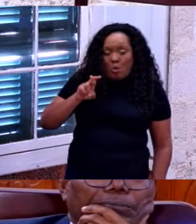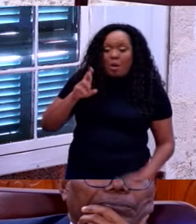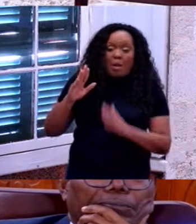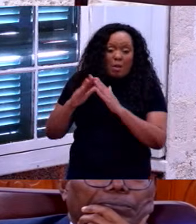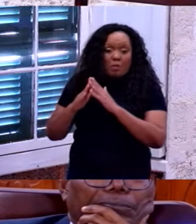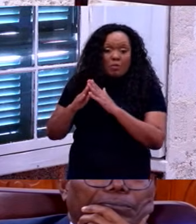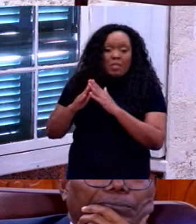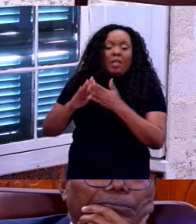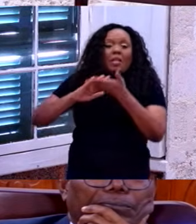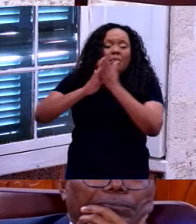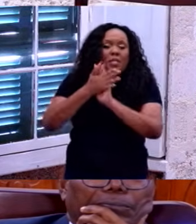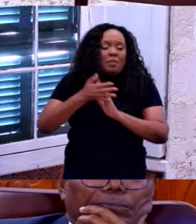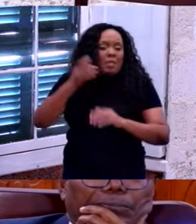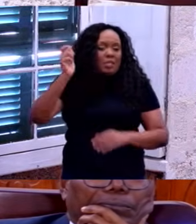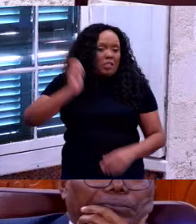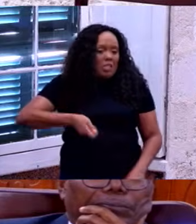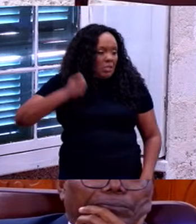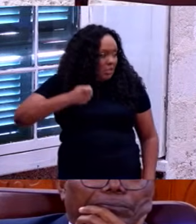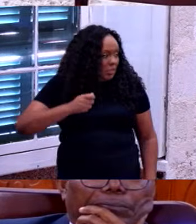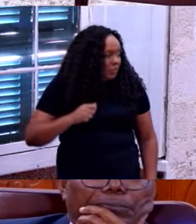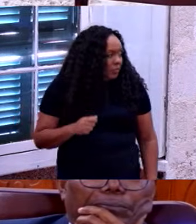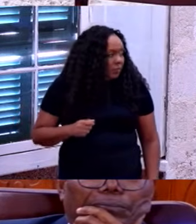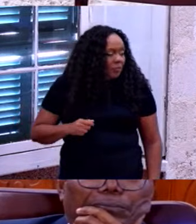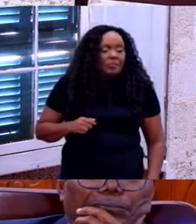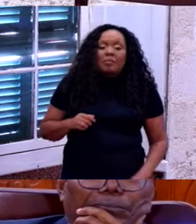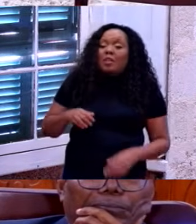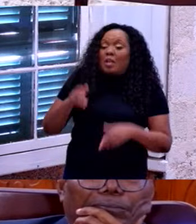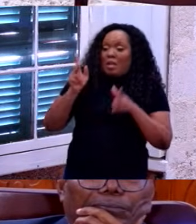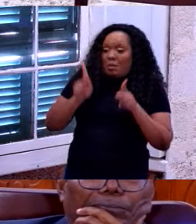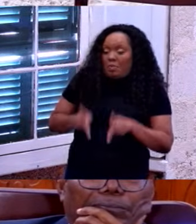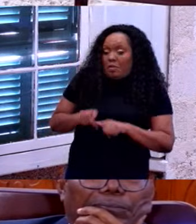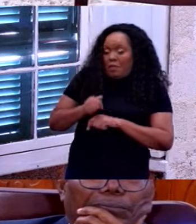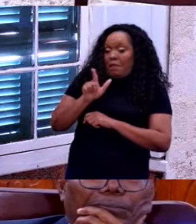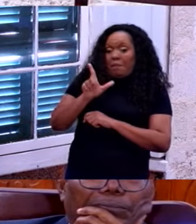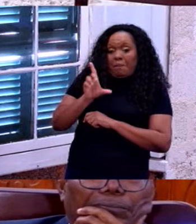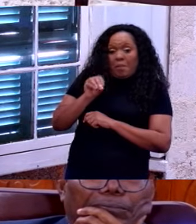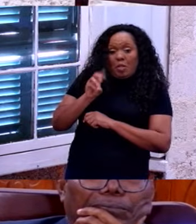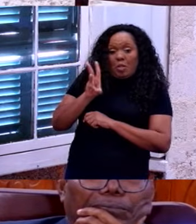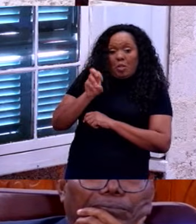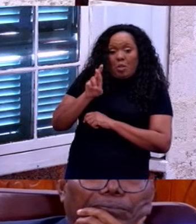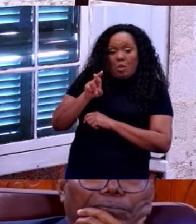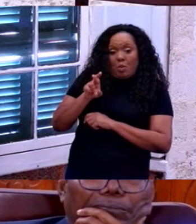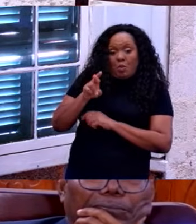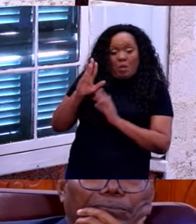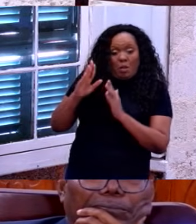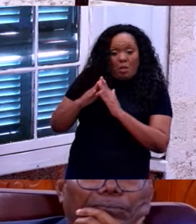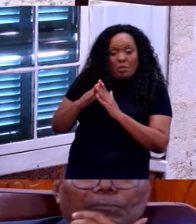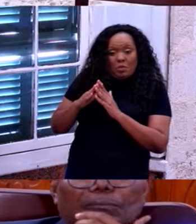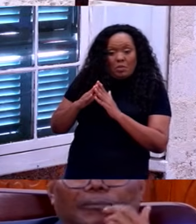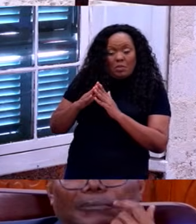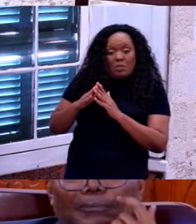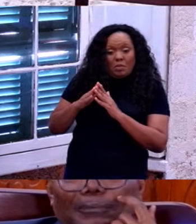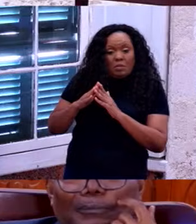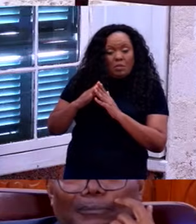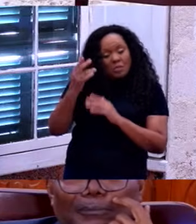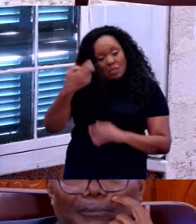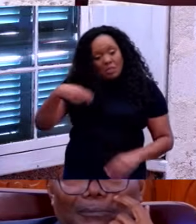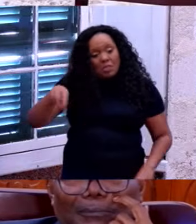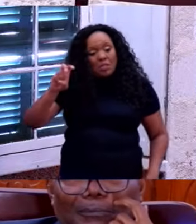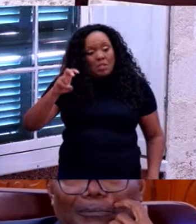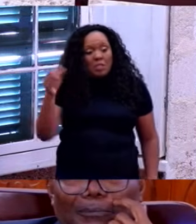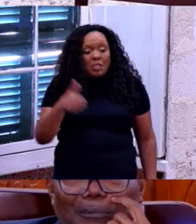lower house to being a chief justice. And there have not been complaints about lack